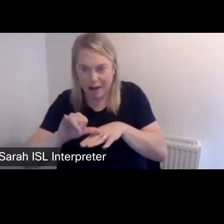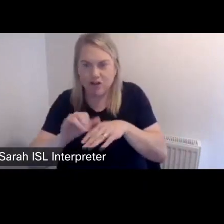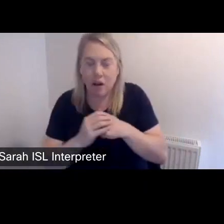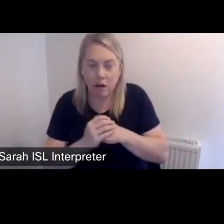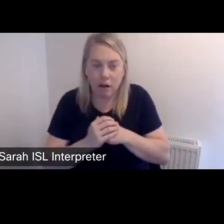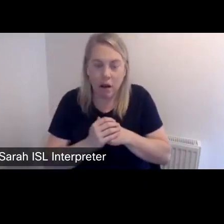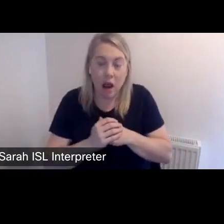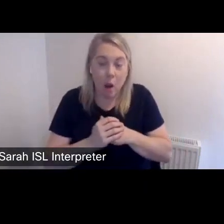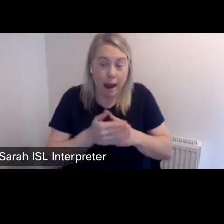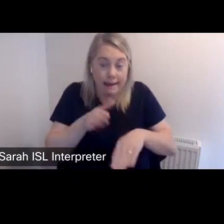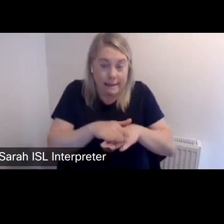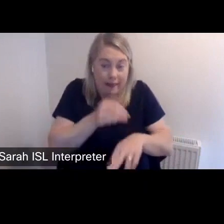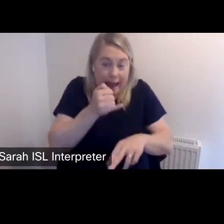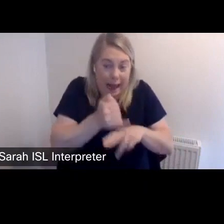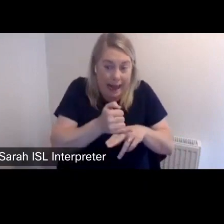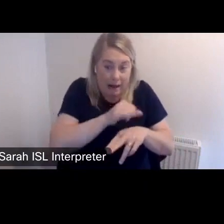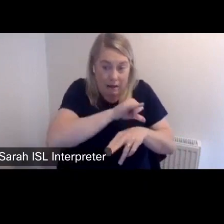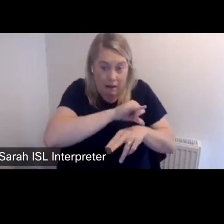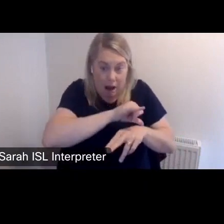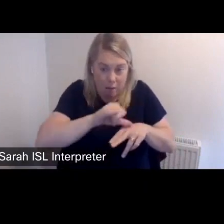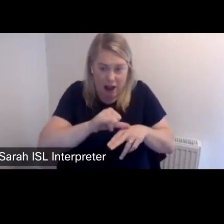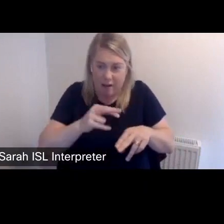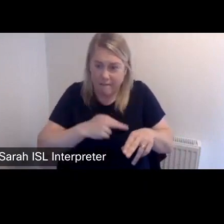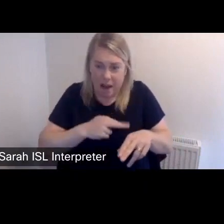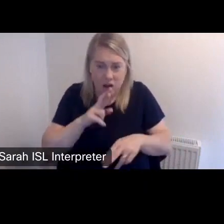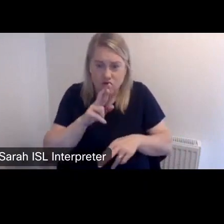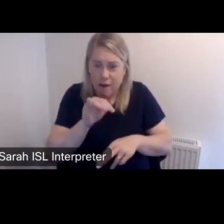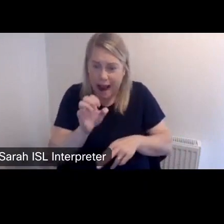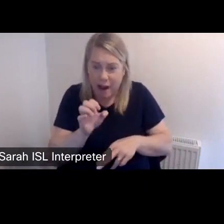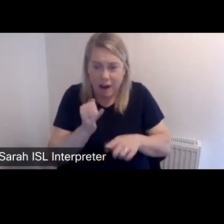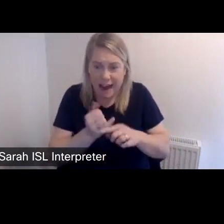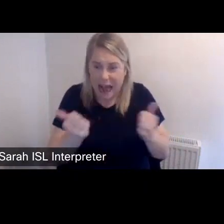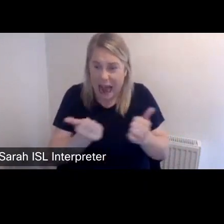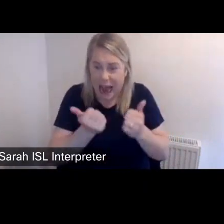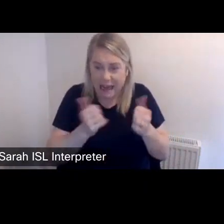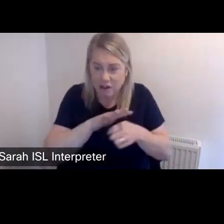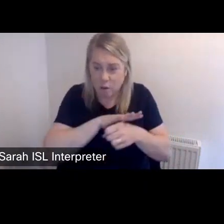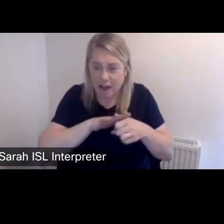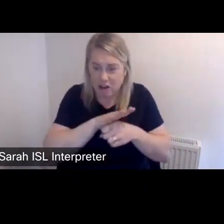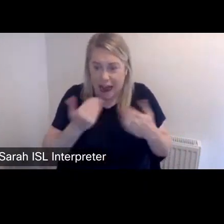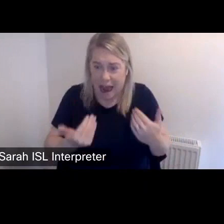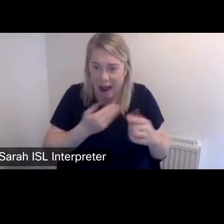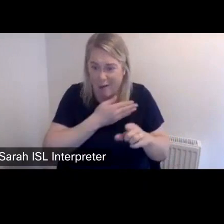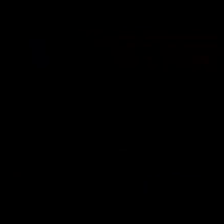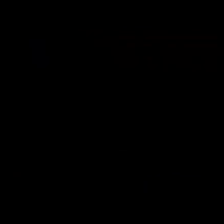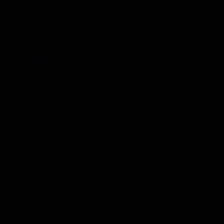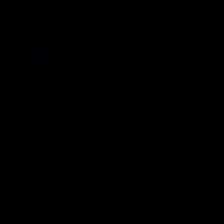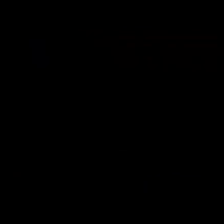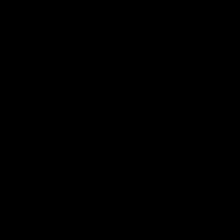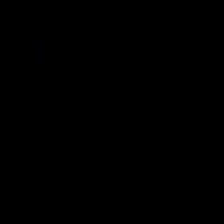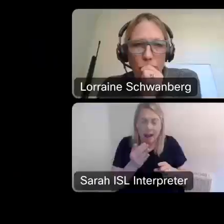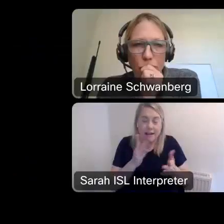death during surgery is extremely rare under any circumstance in this day and age, particularly for elective